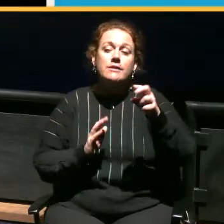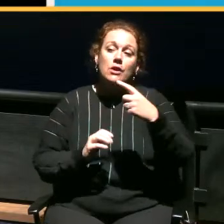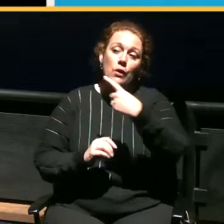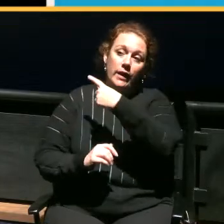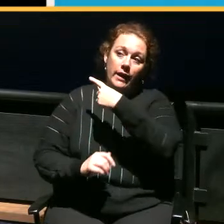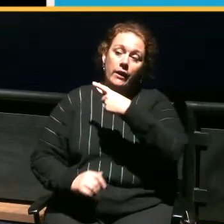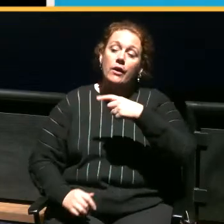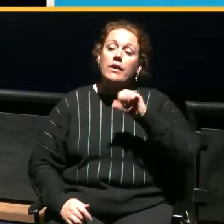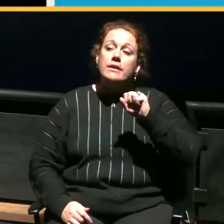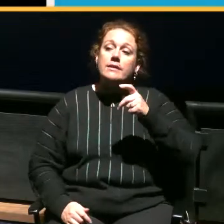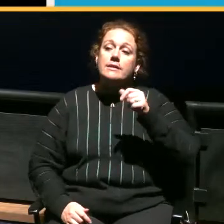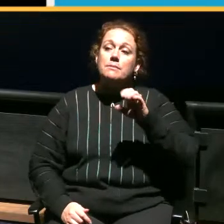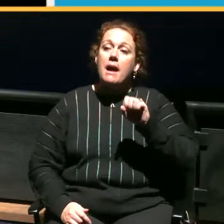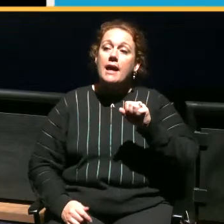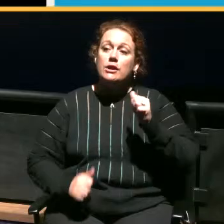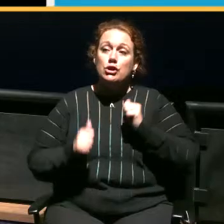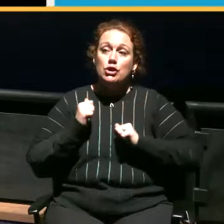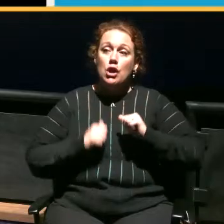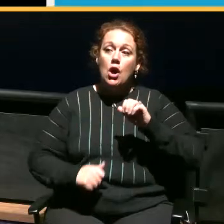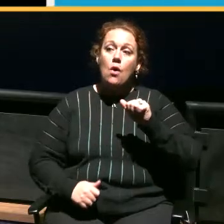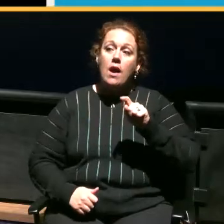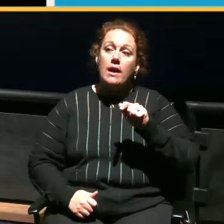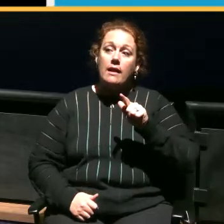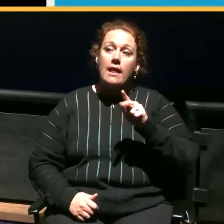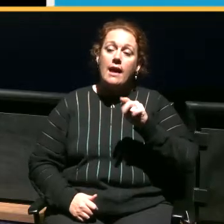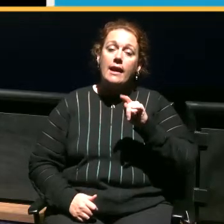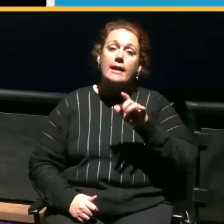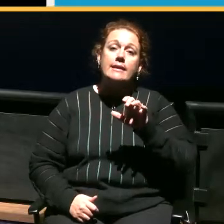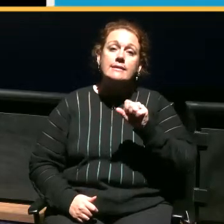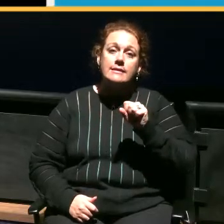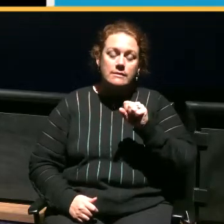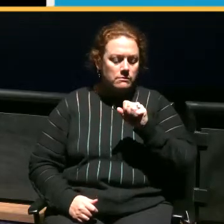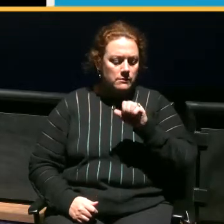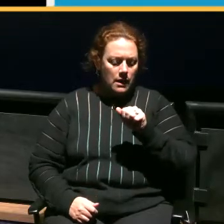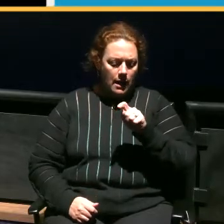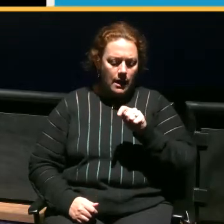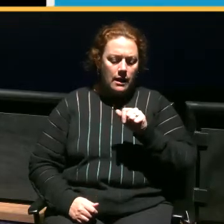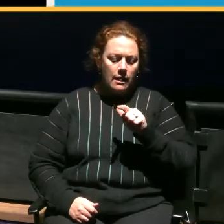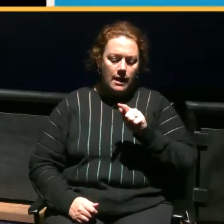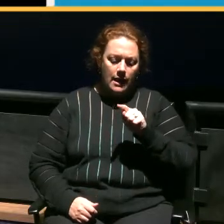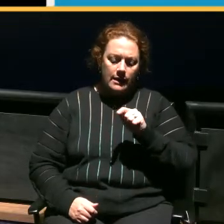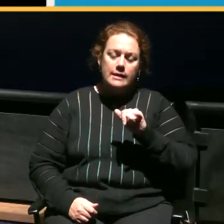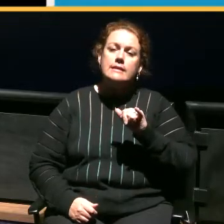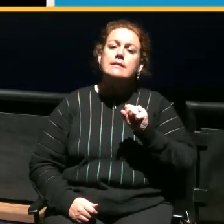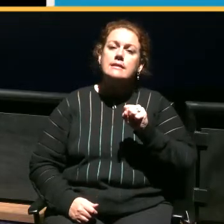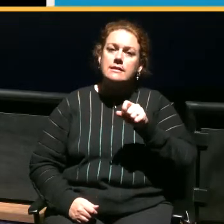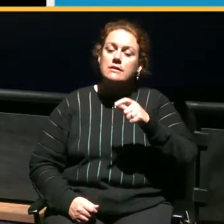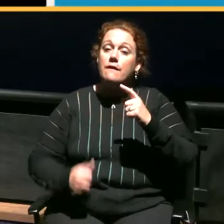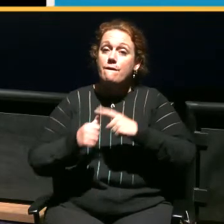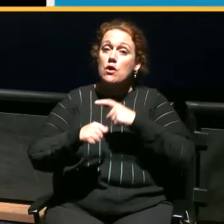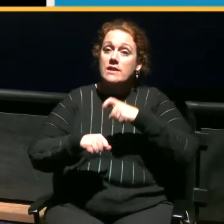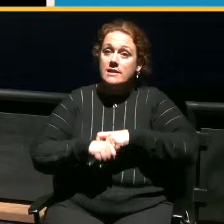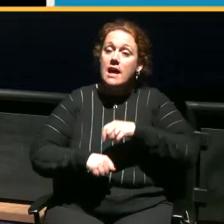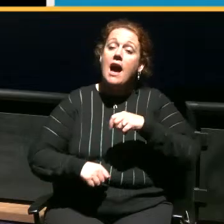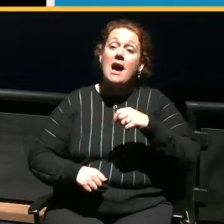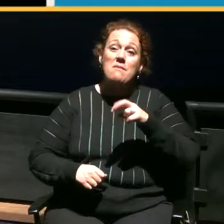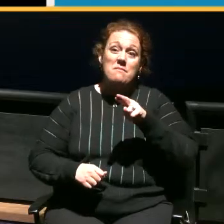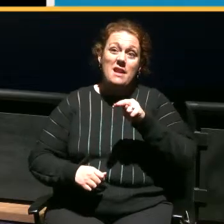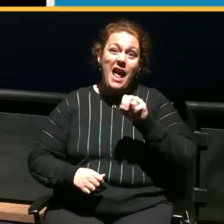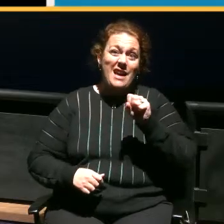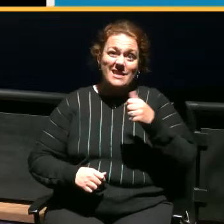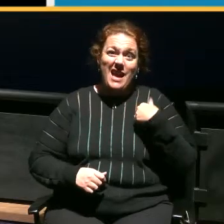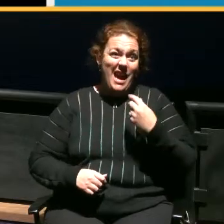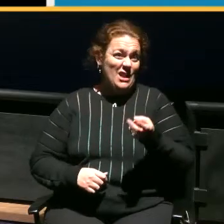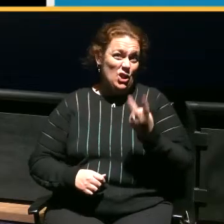shuttle Atlantis in the foreground, Endeavour is in the background, and it was this is the first time that NASA had 2 spaceships ready to